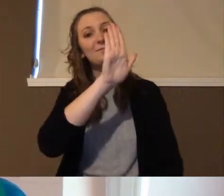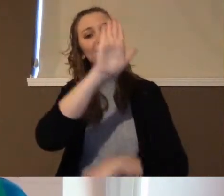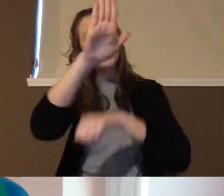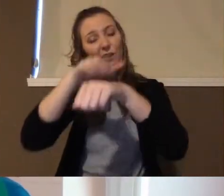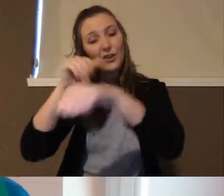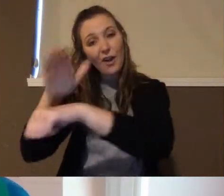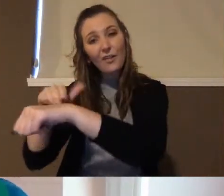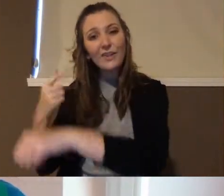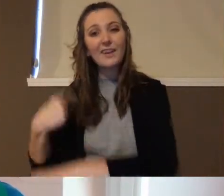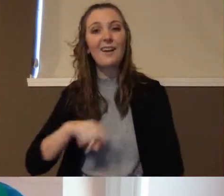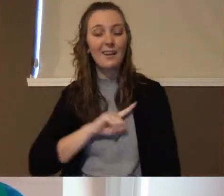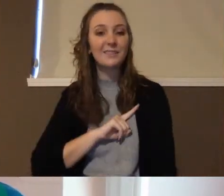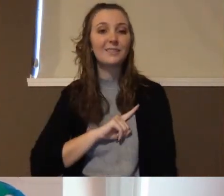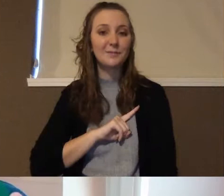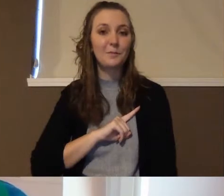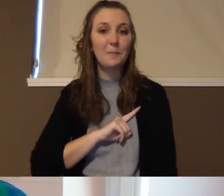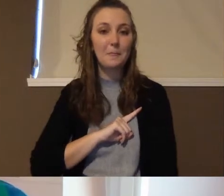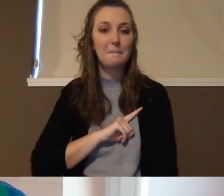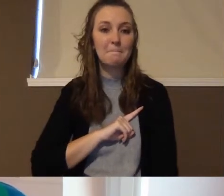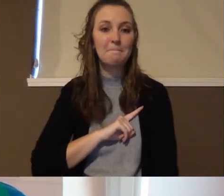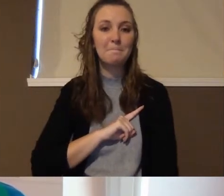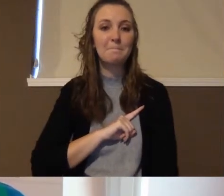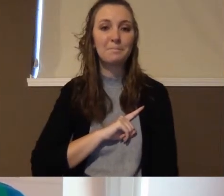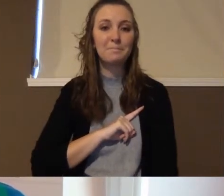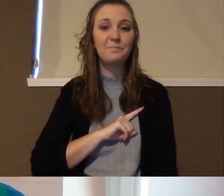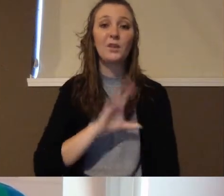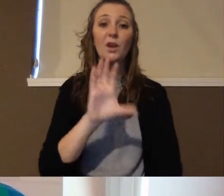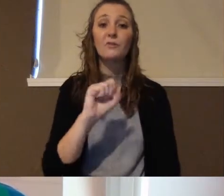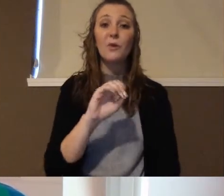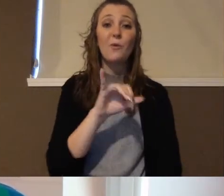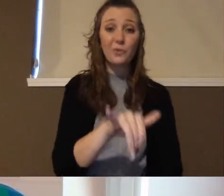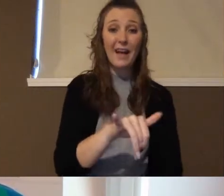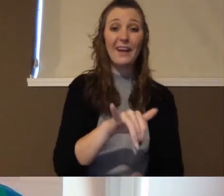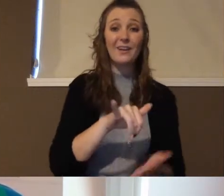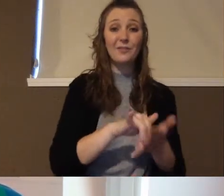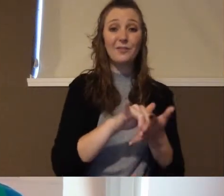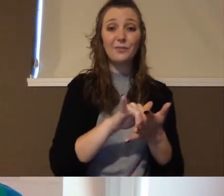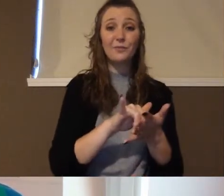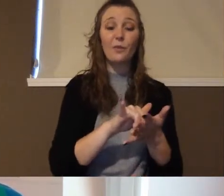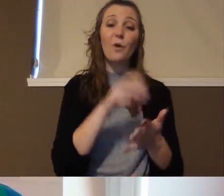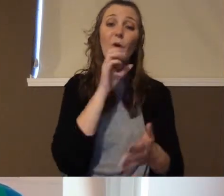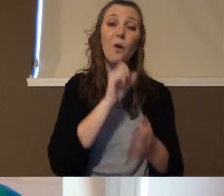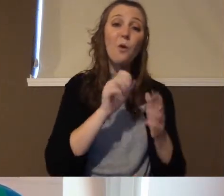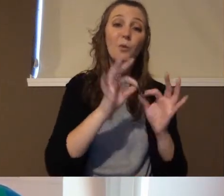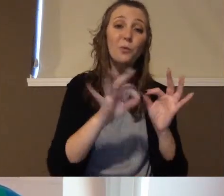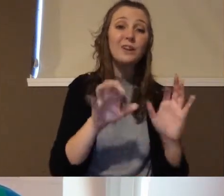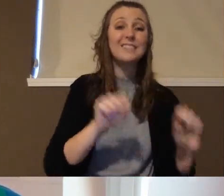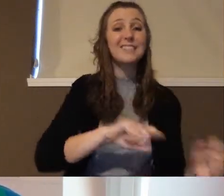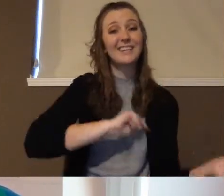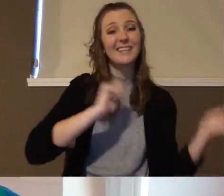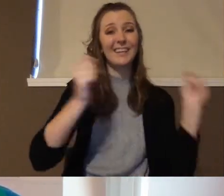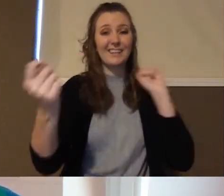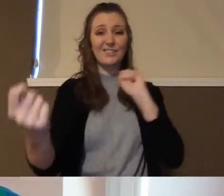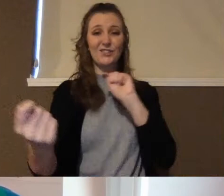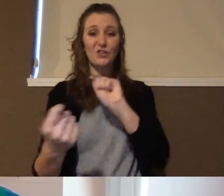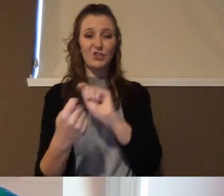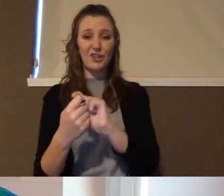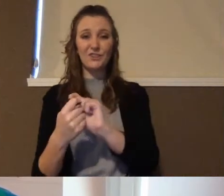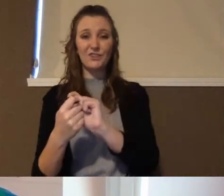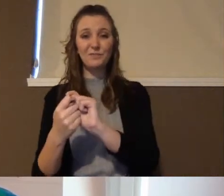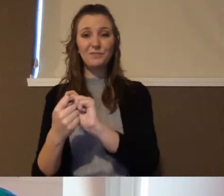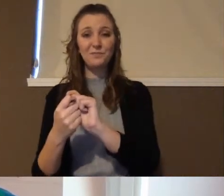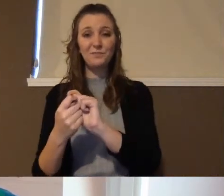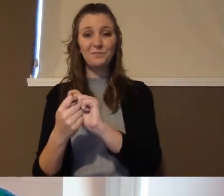words and turn them into something that is alive with the compassion and justice